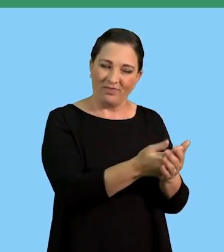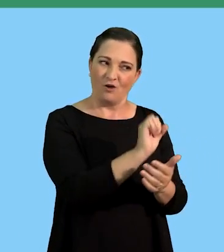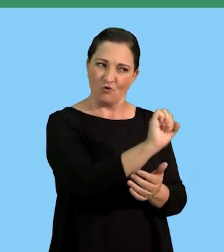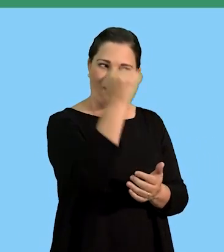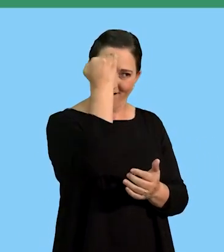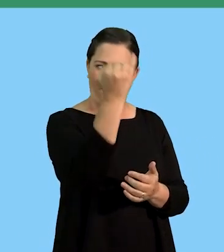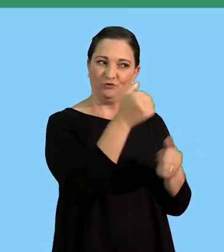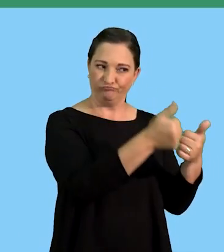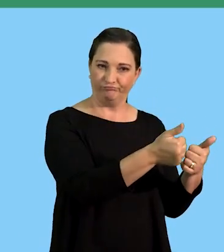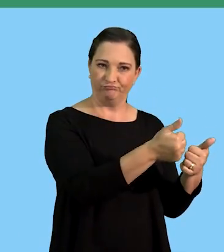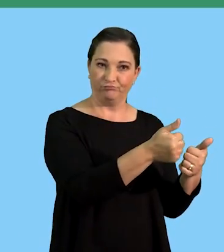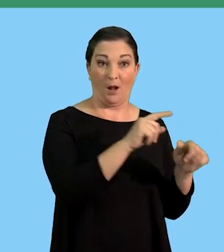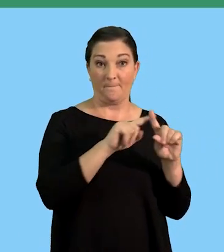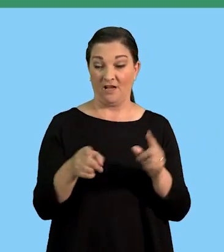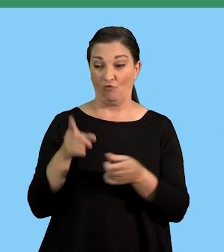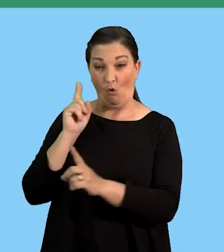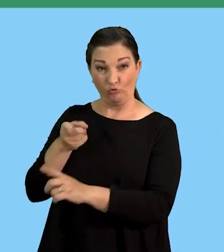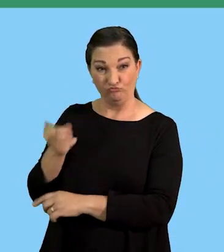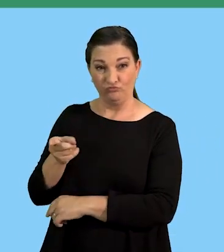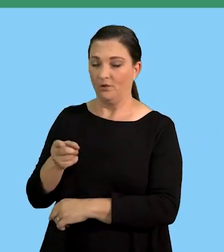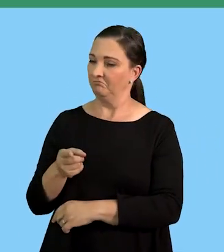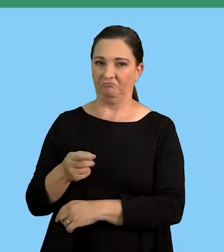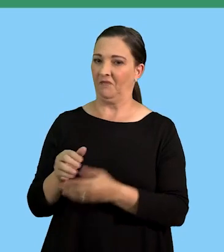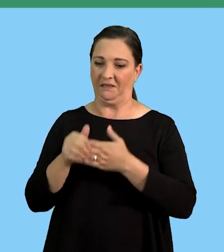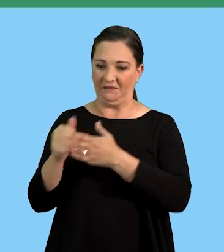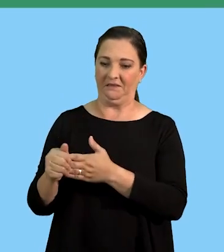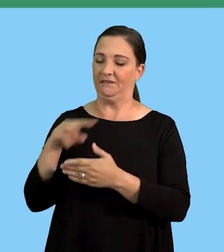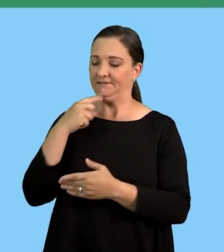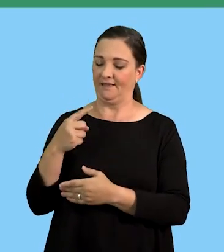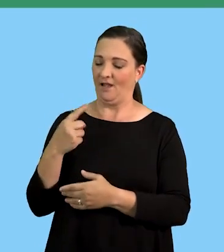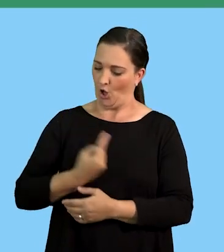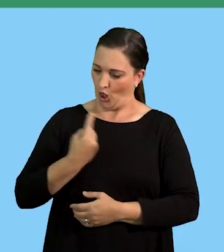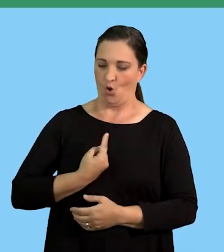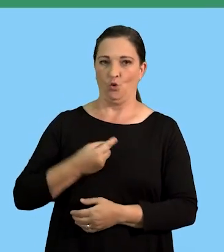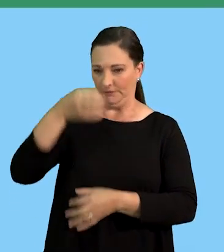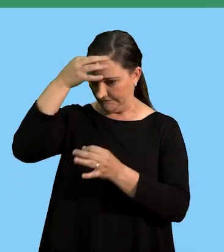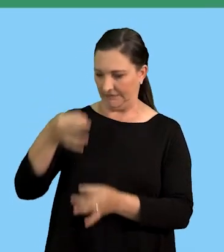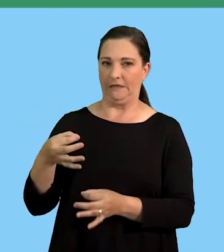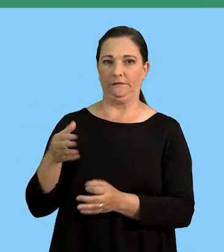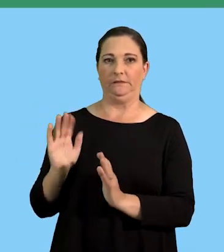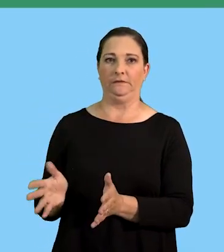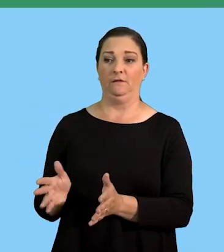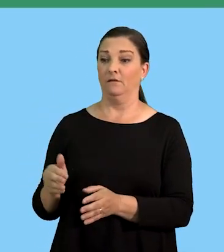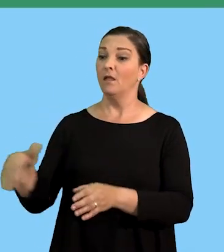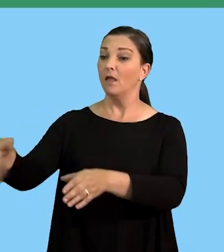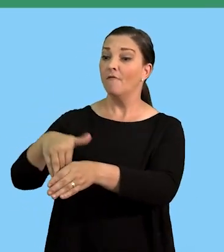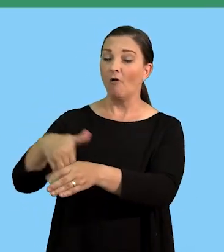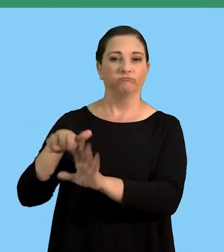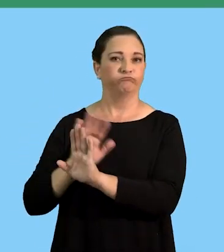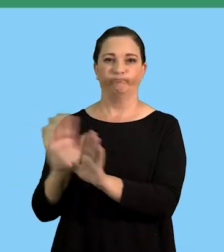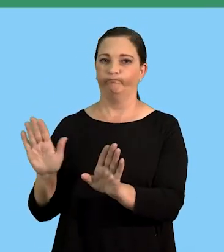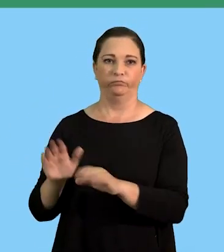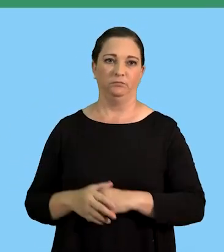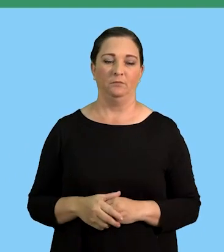in the decision making, whereas autocratic, the leader takes all decisions alone without